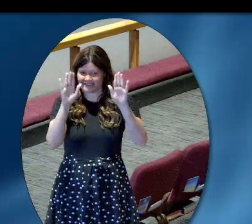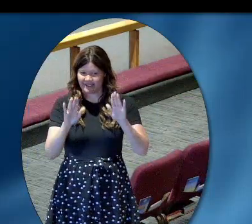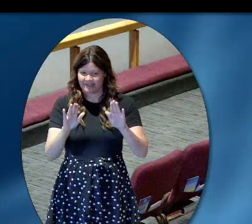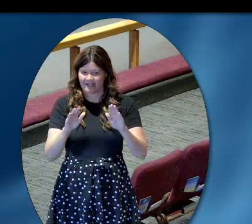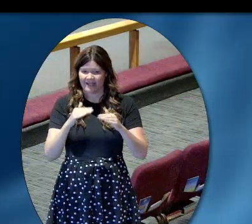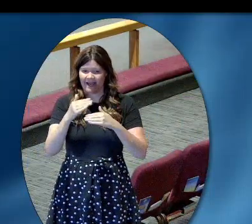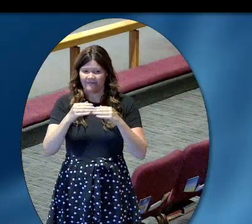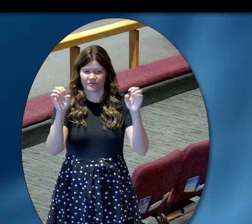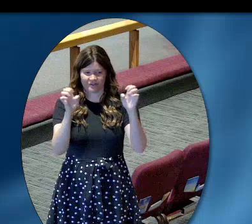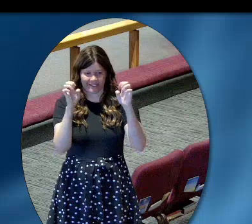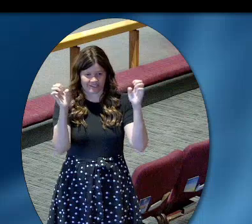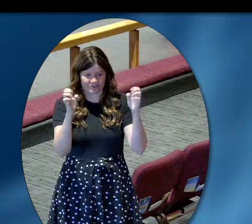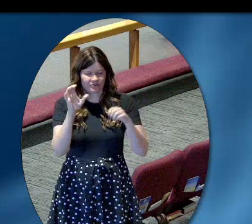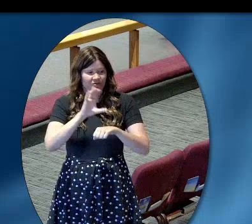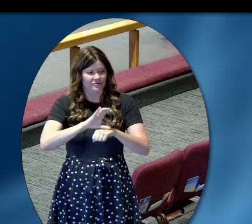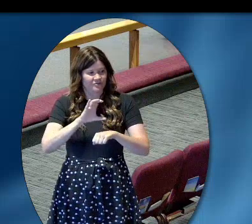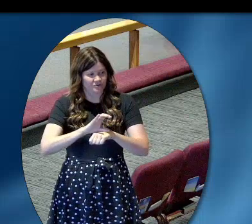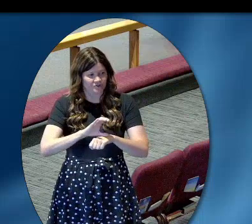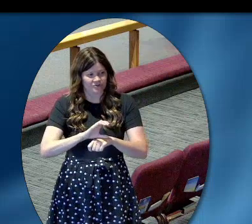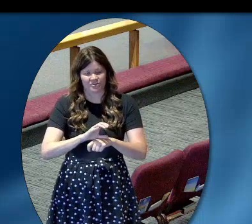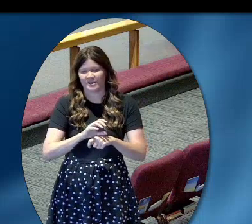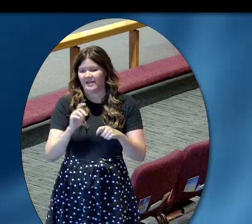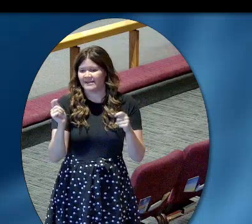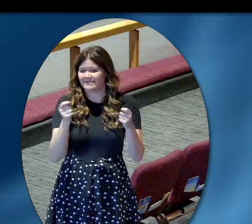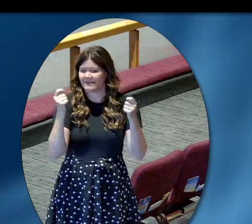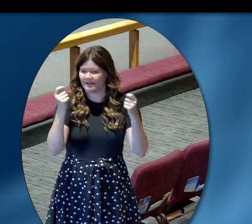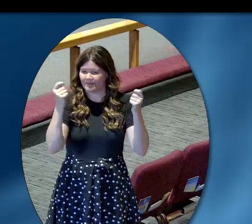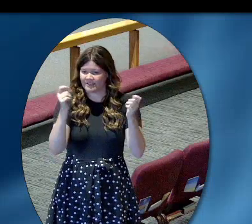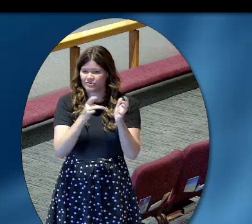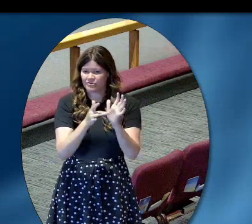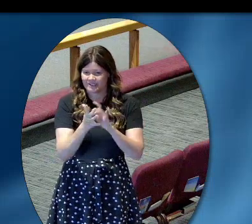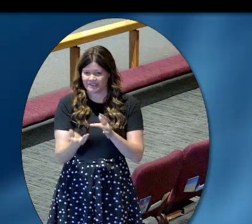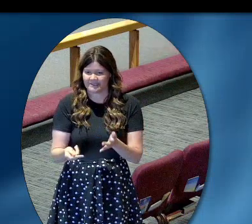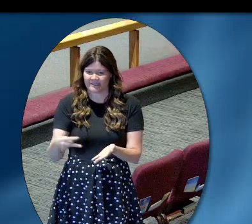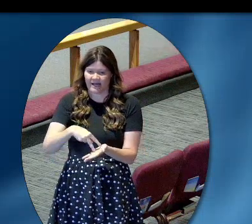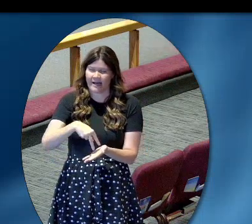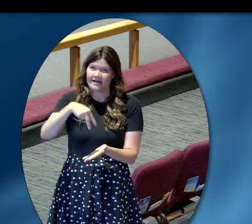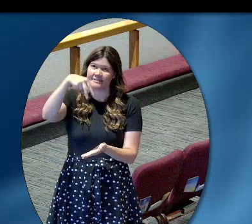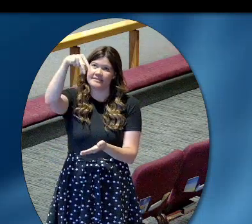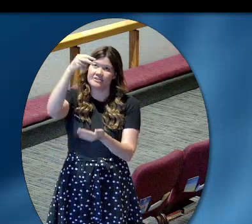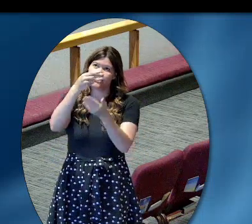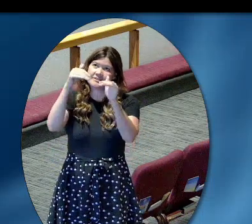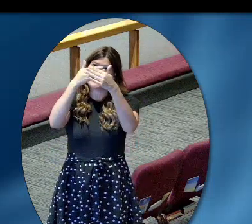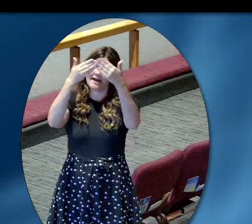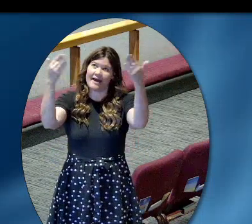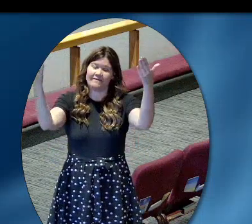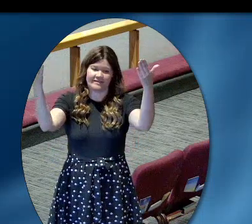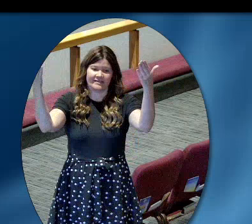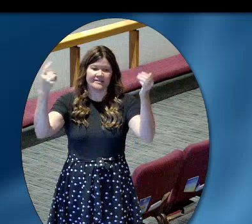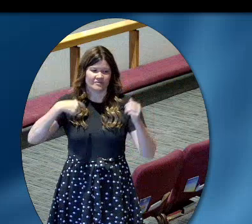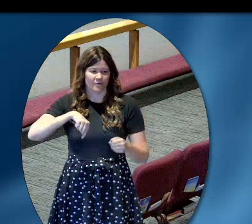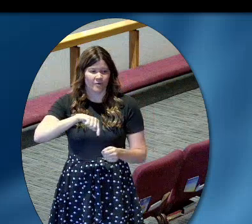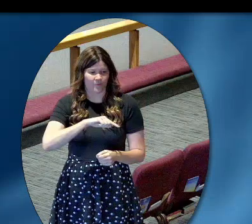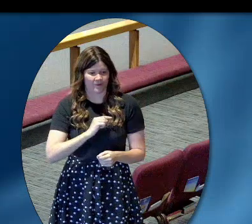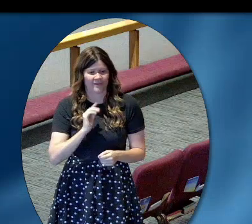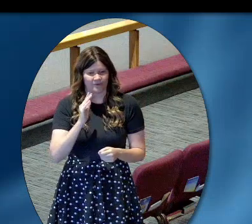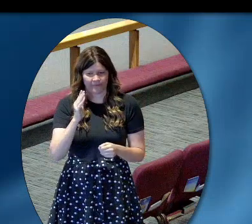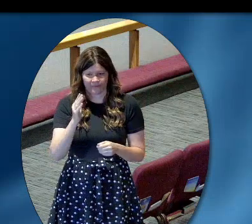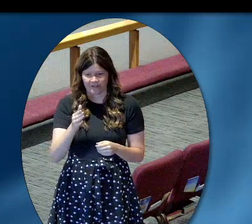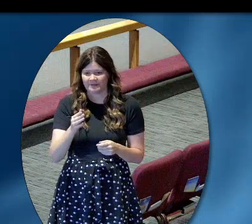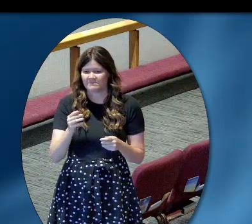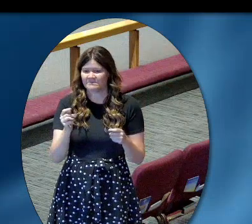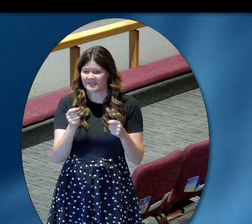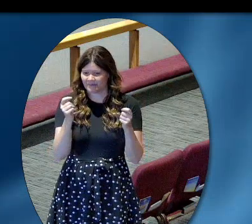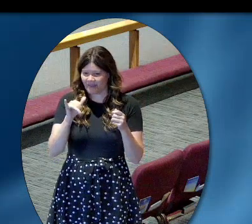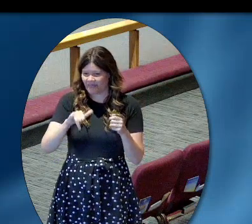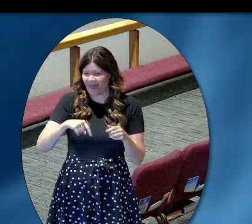church historically celebrated the ascension of Jesus into heaven, and so we'll have that in our worship service